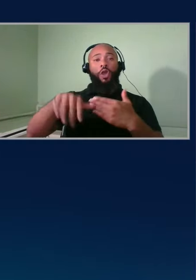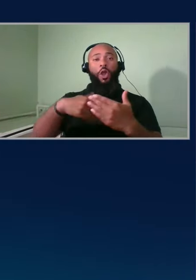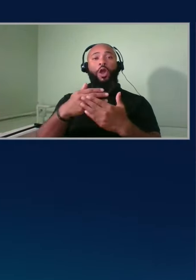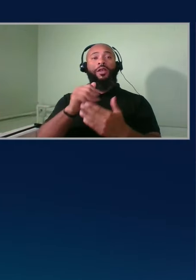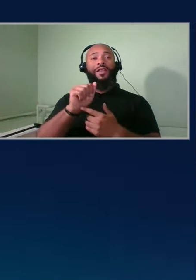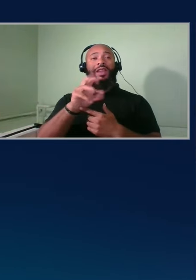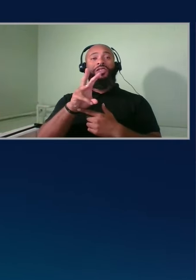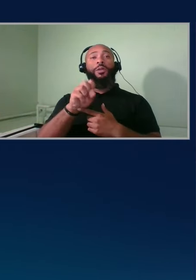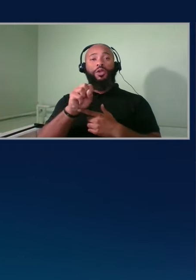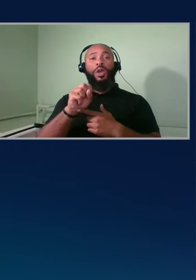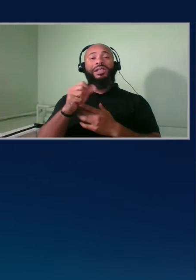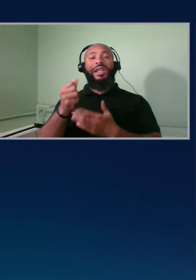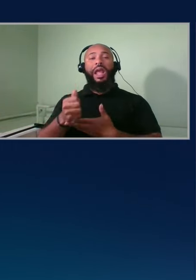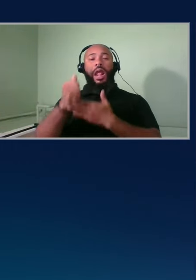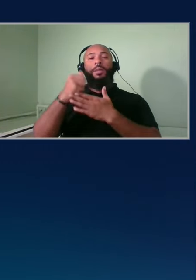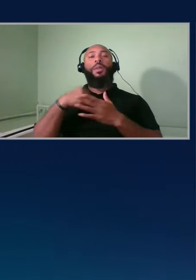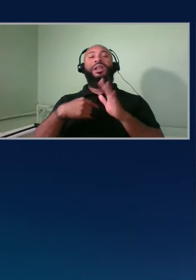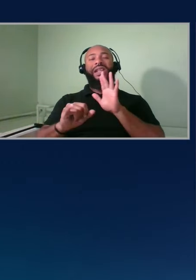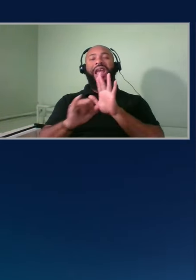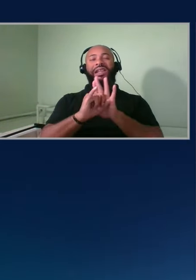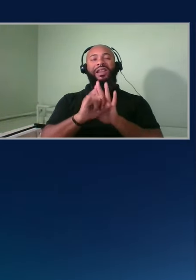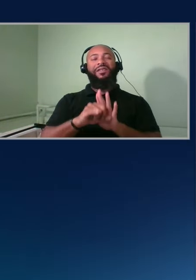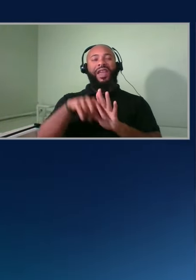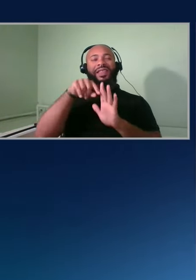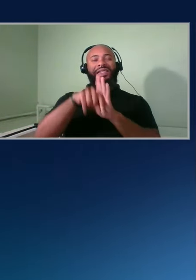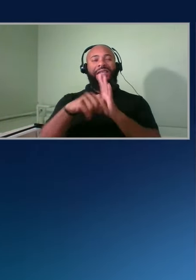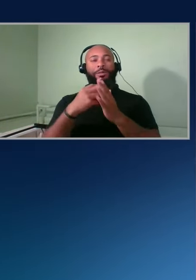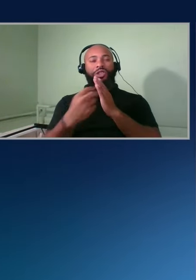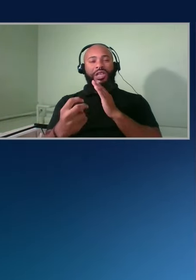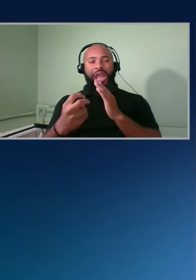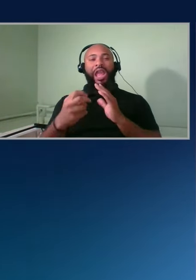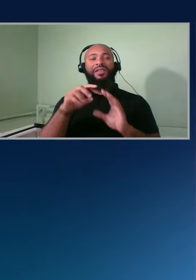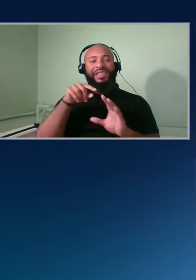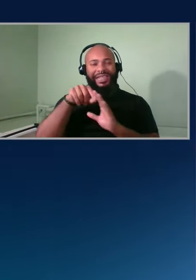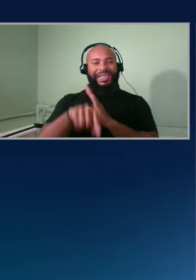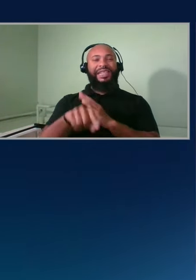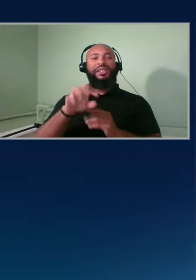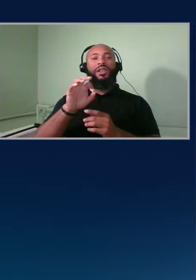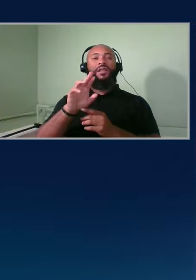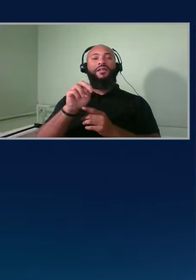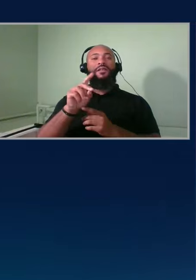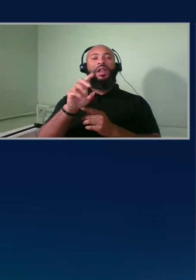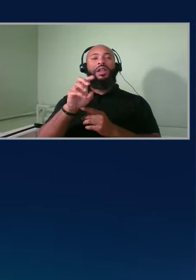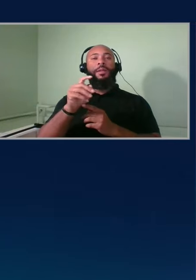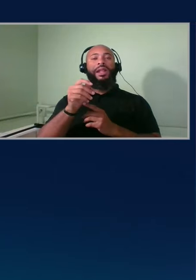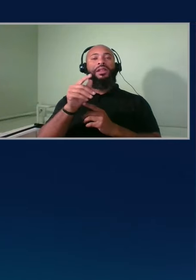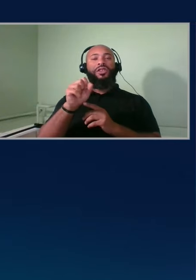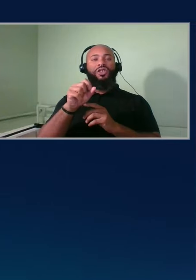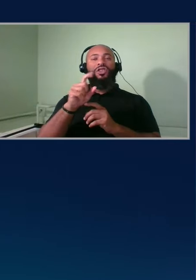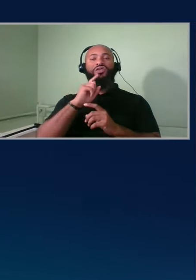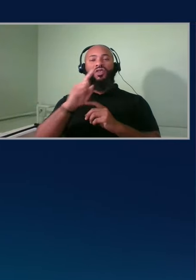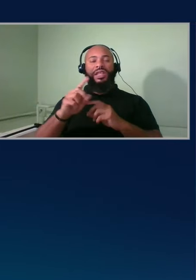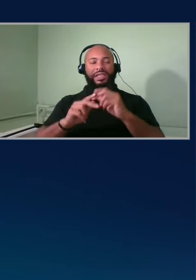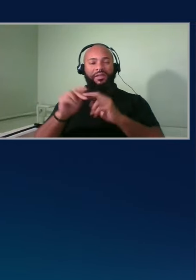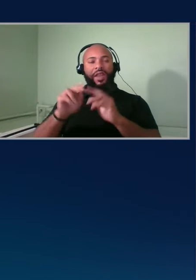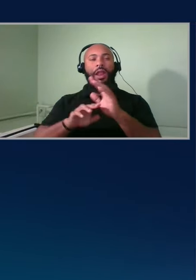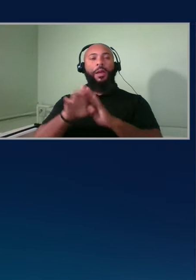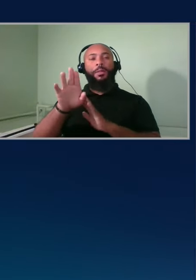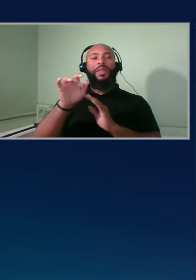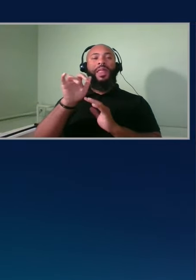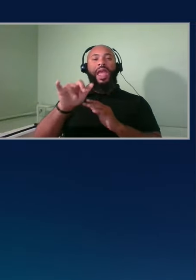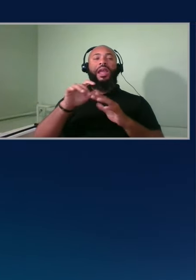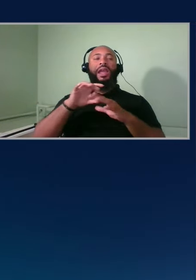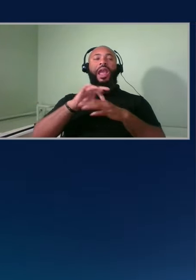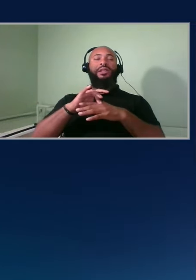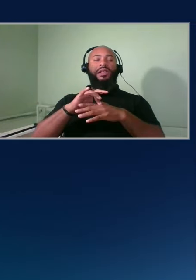us identify those deeper dives into the fundamentals and really build out that content. Yeah. So we started with